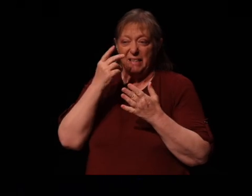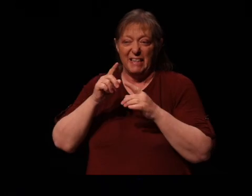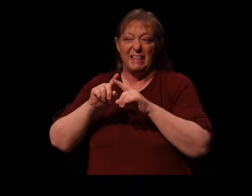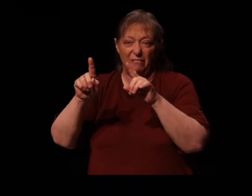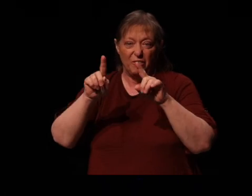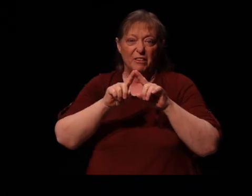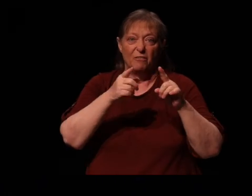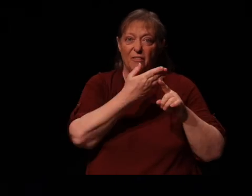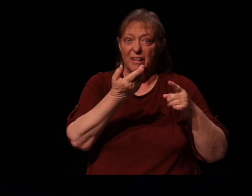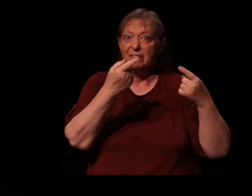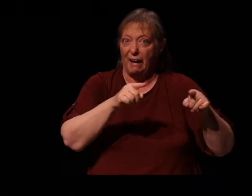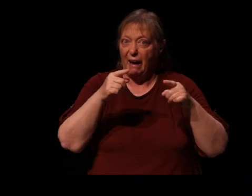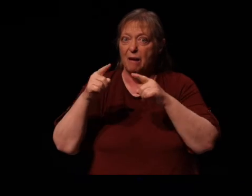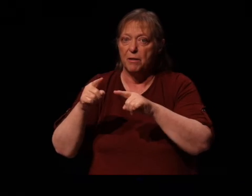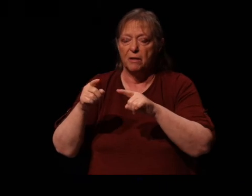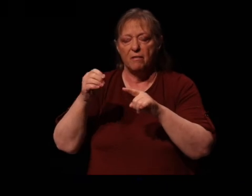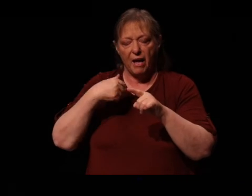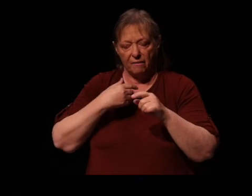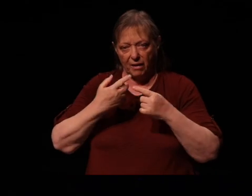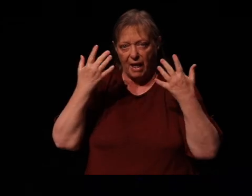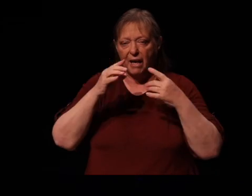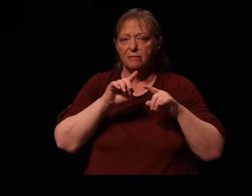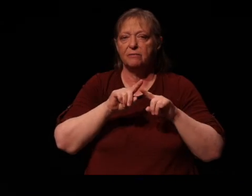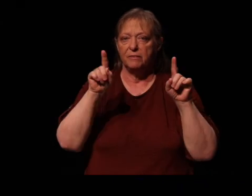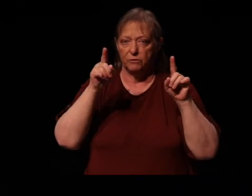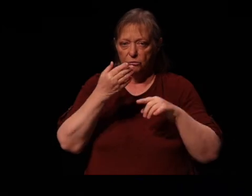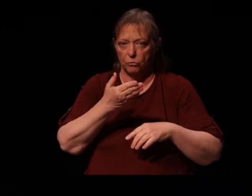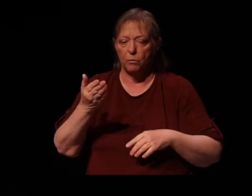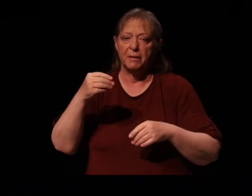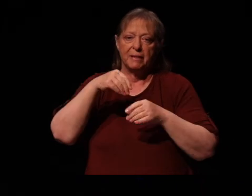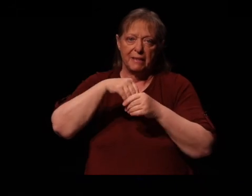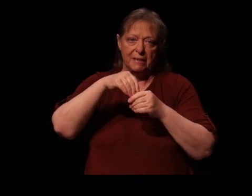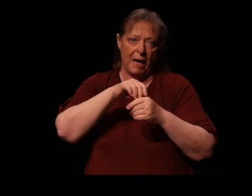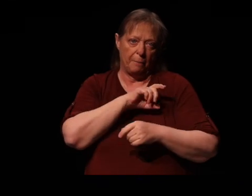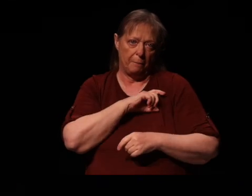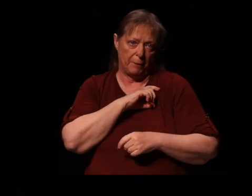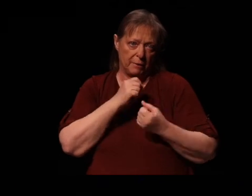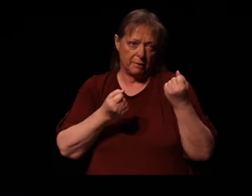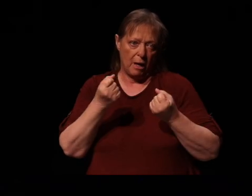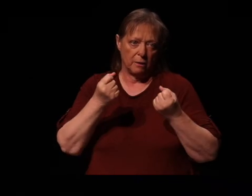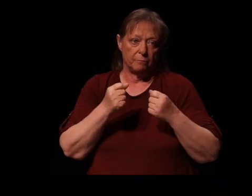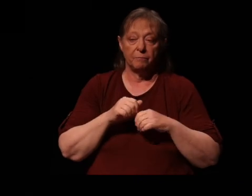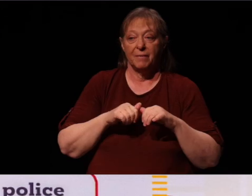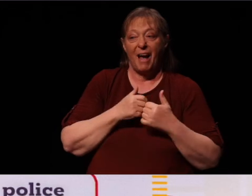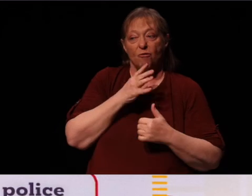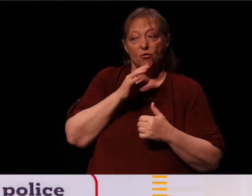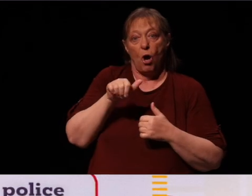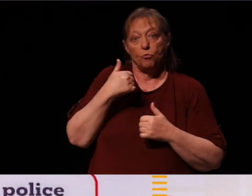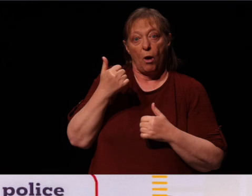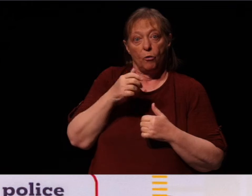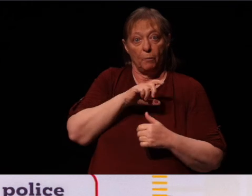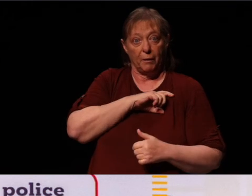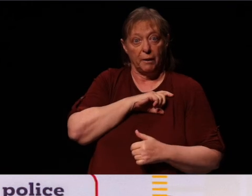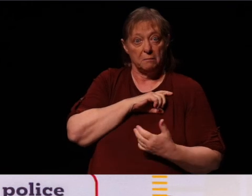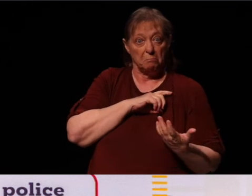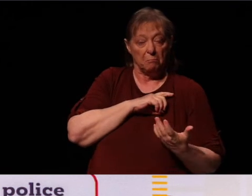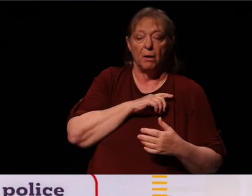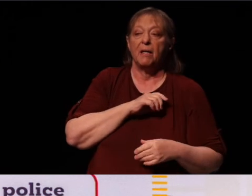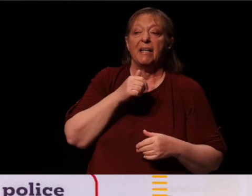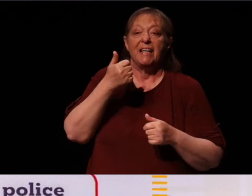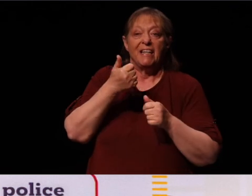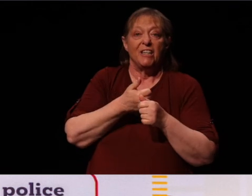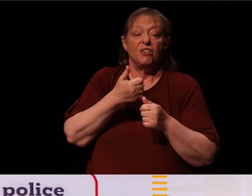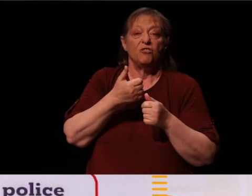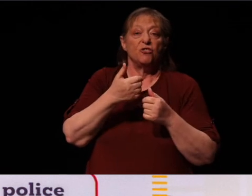have, they might see a lot of different things. So they have a lot of equipment inside police cars. How do you talk to other